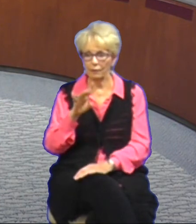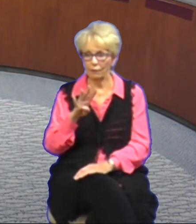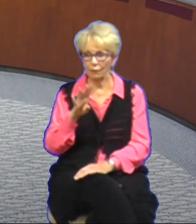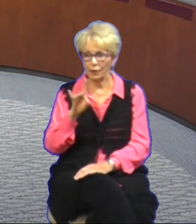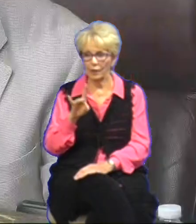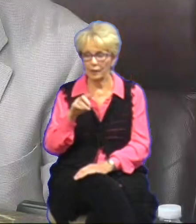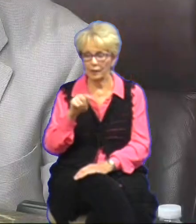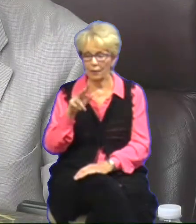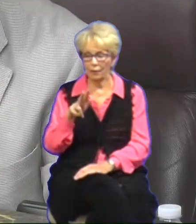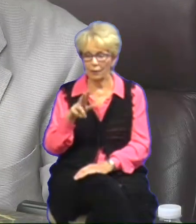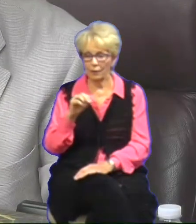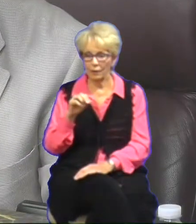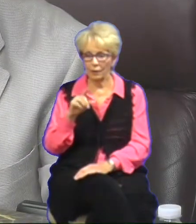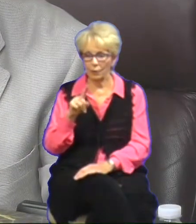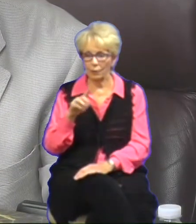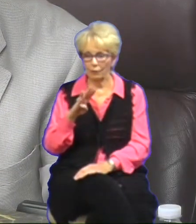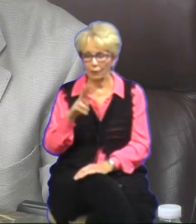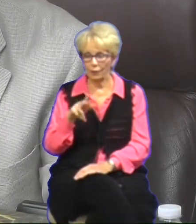143-318-4A-3 and